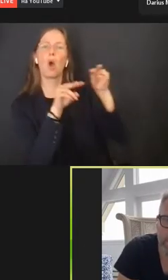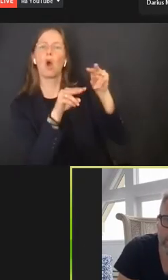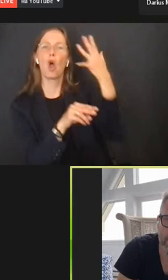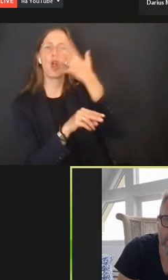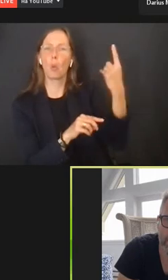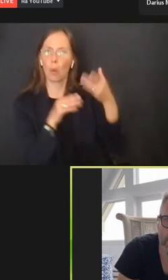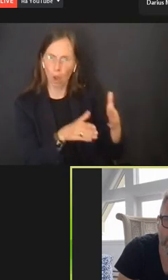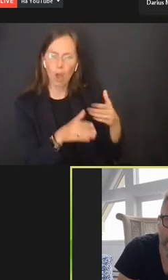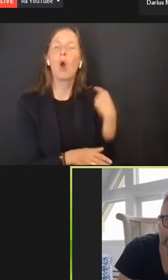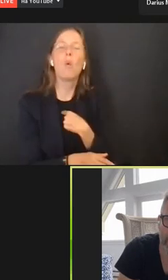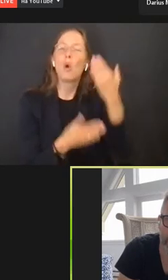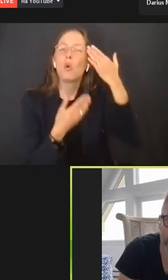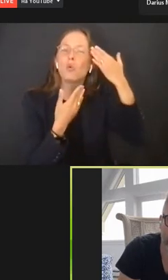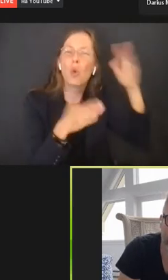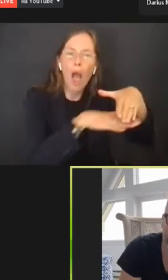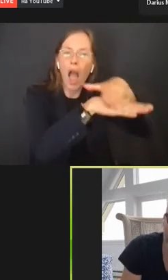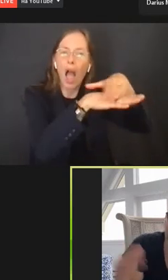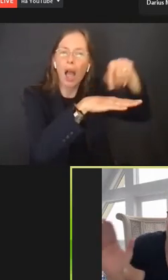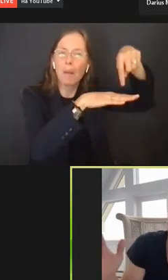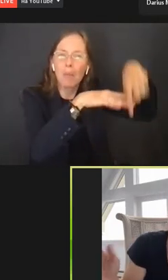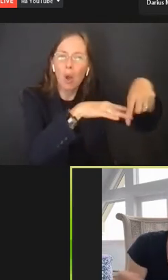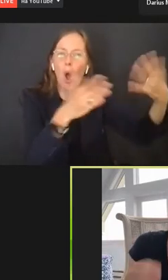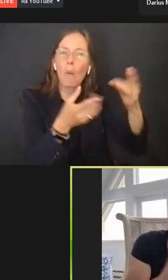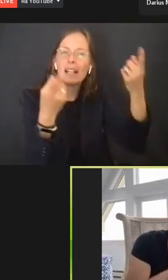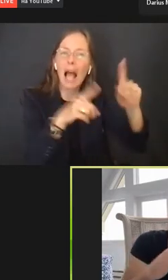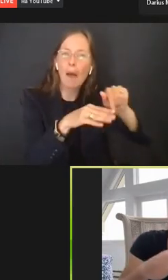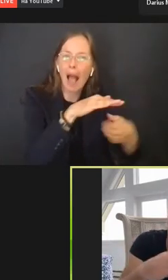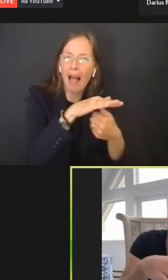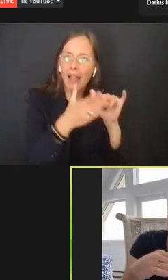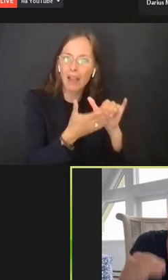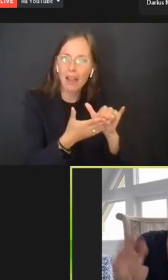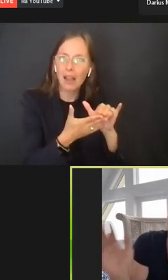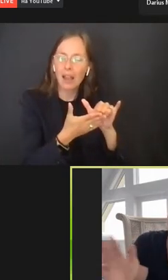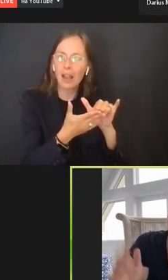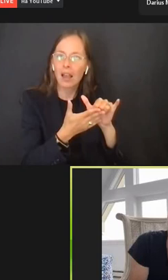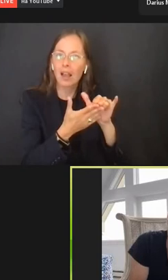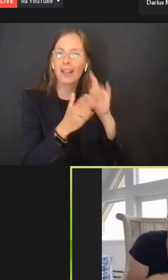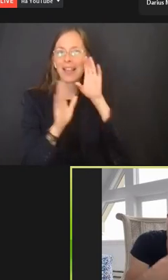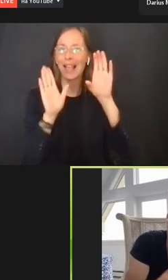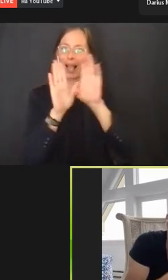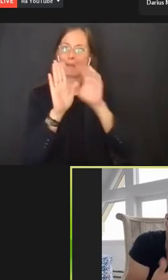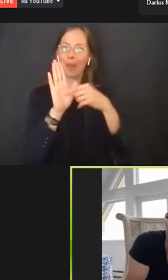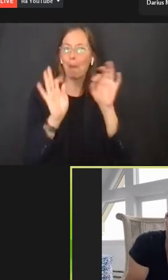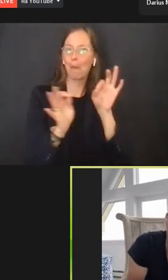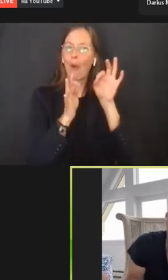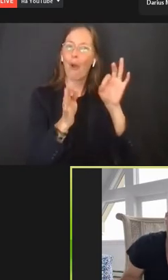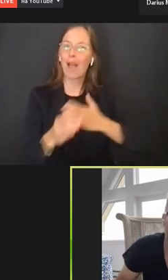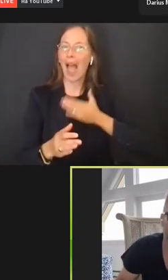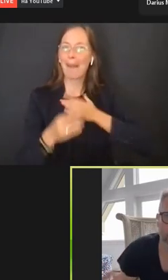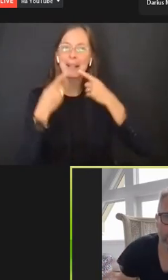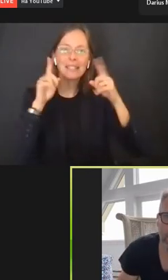know what's happening beyond the image of perfectness or happiness or success and all the